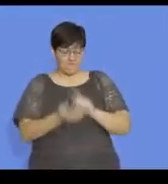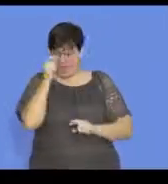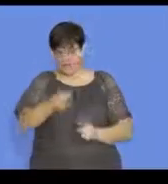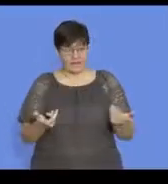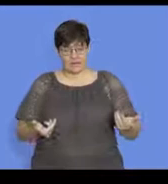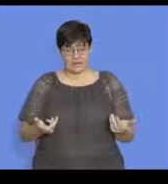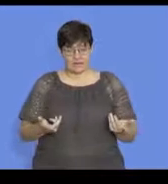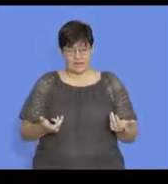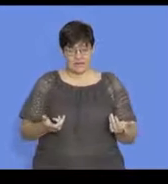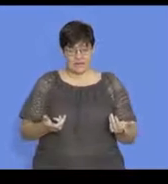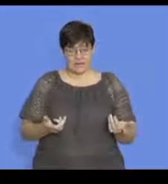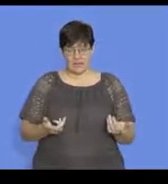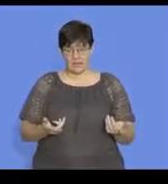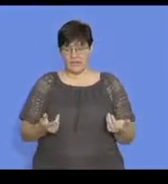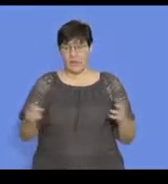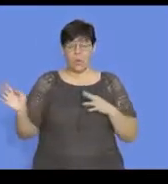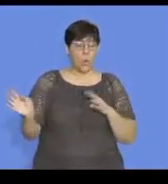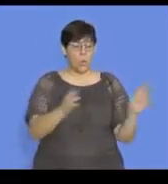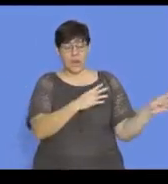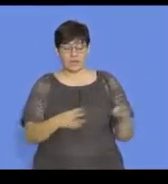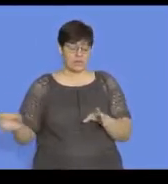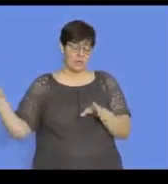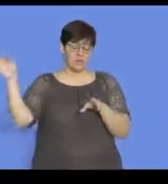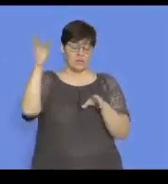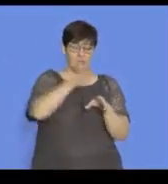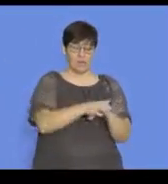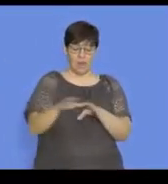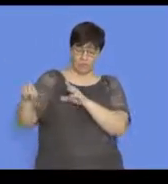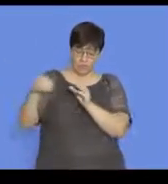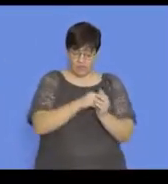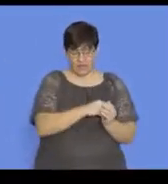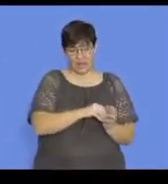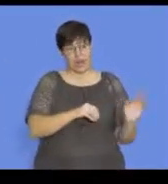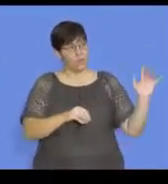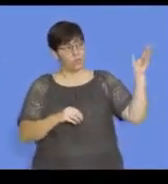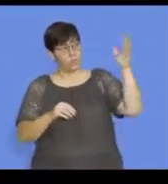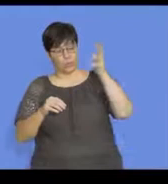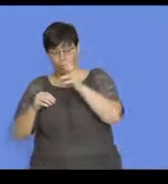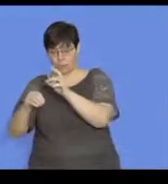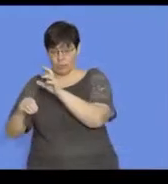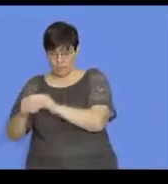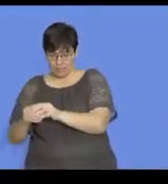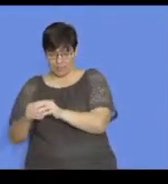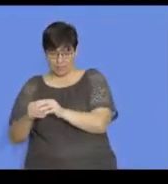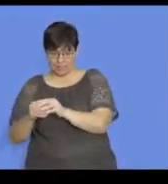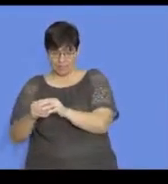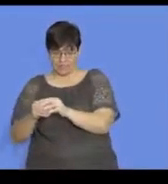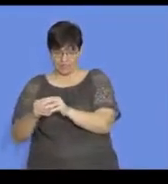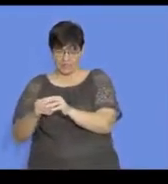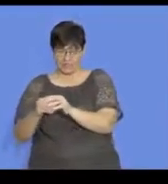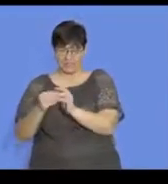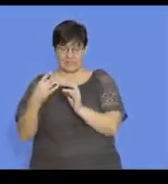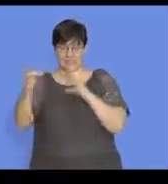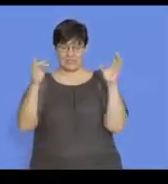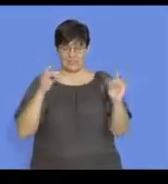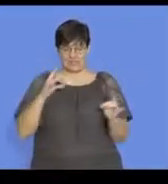pollinators. The wind is going to then bring in and going to find these nice, sticky, feathery. All right, we